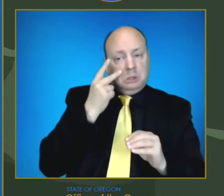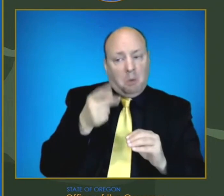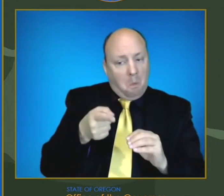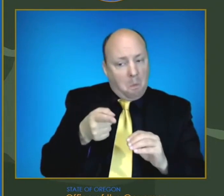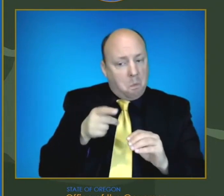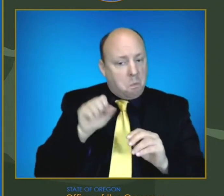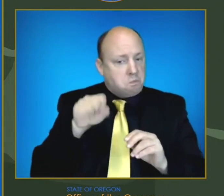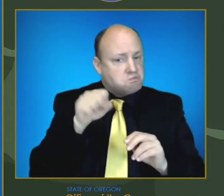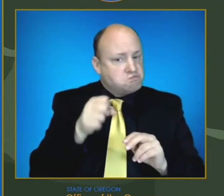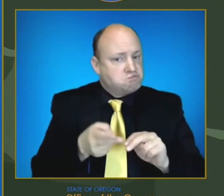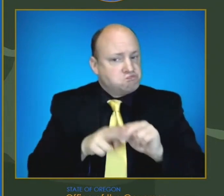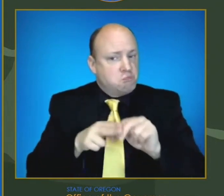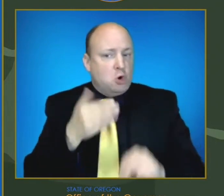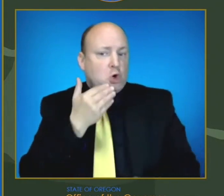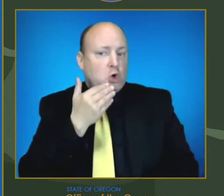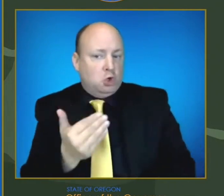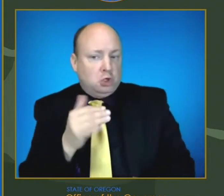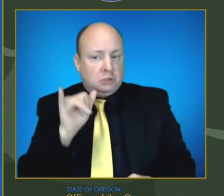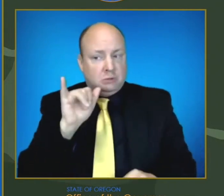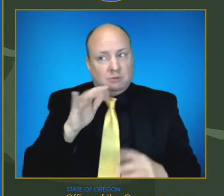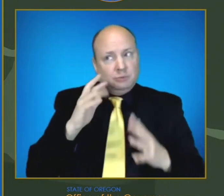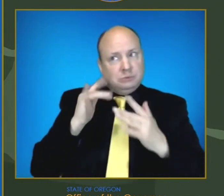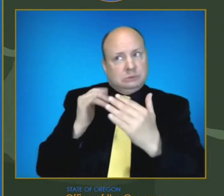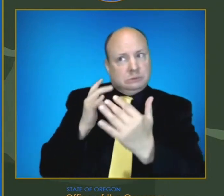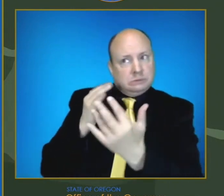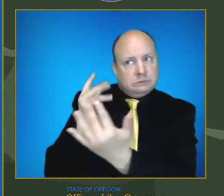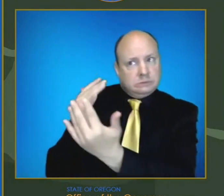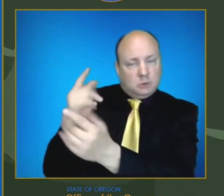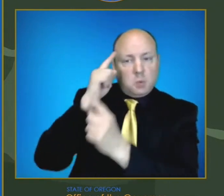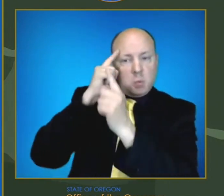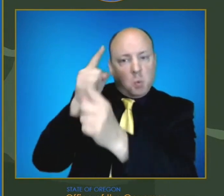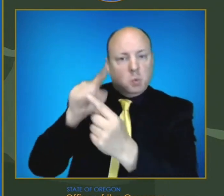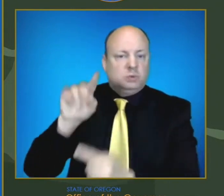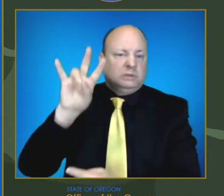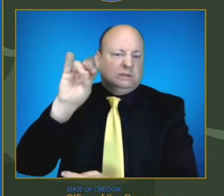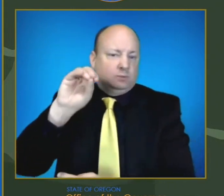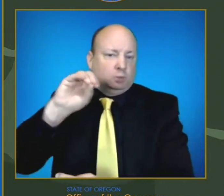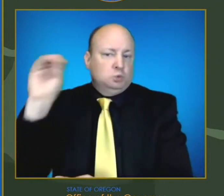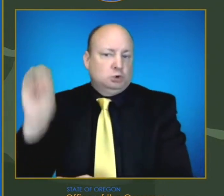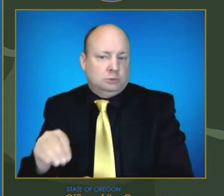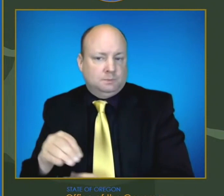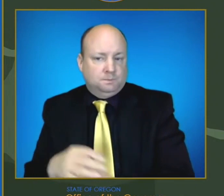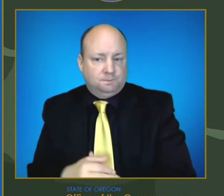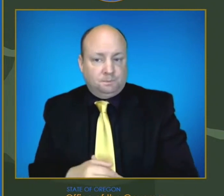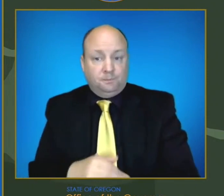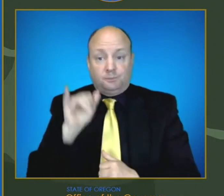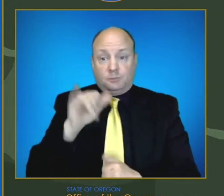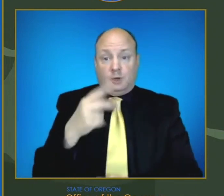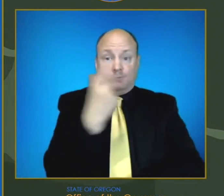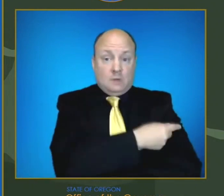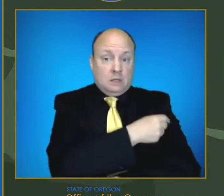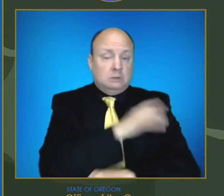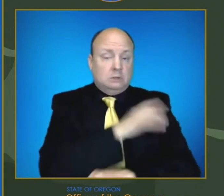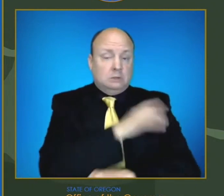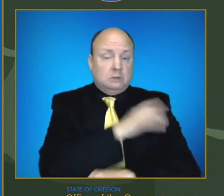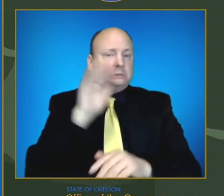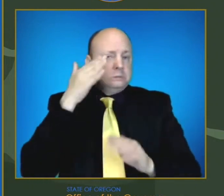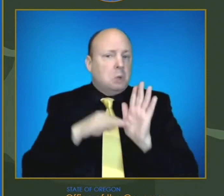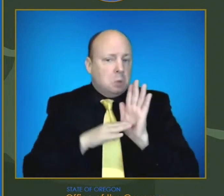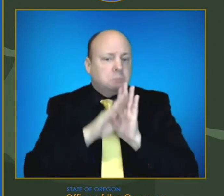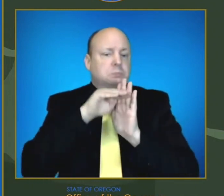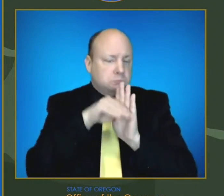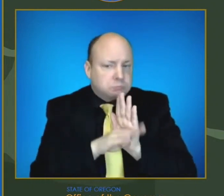plotted scenarios that took into account our current growth rates and any potential drop-offs of 10, 25, and even